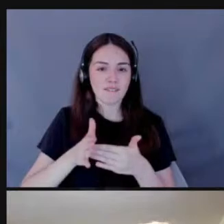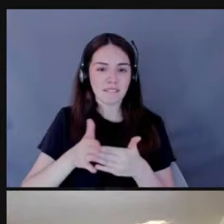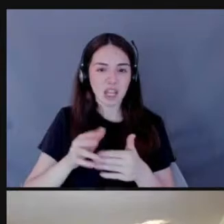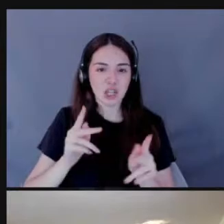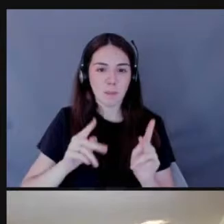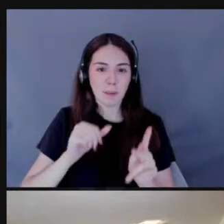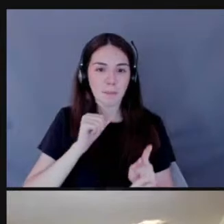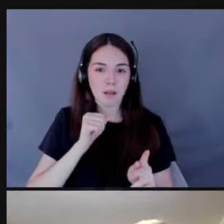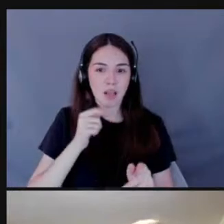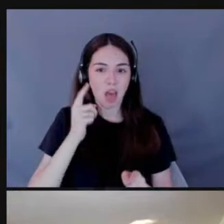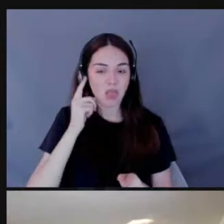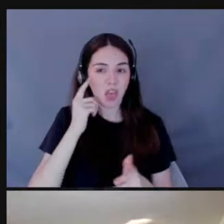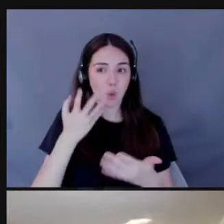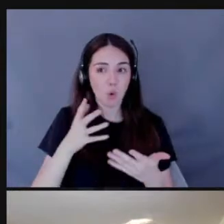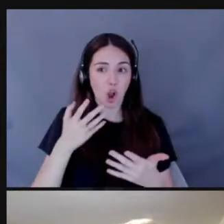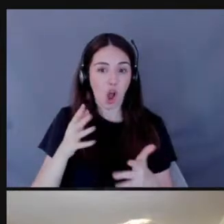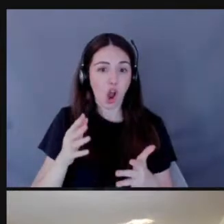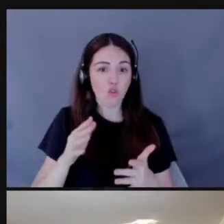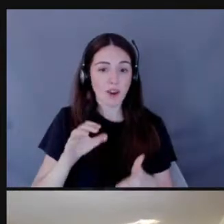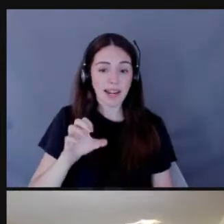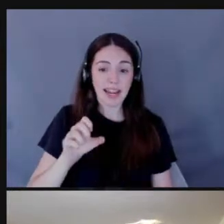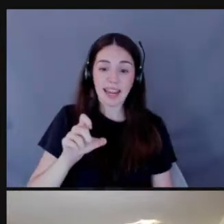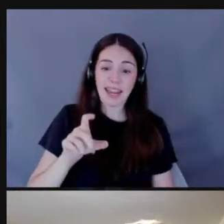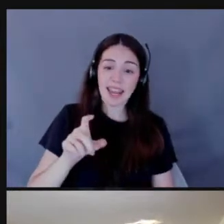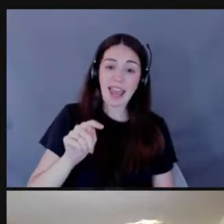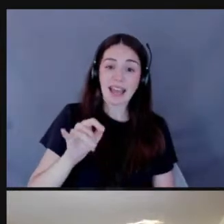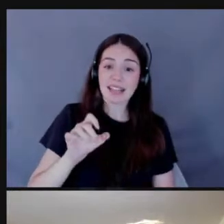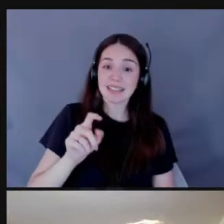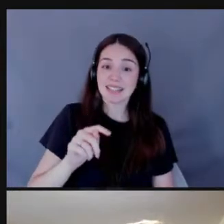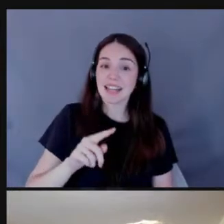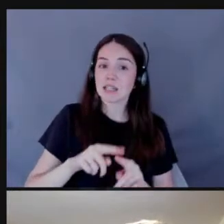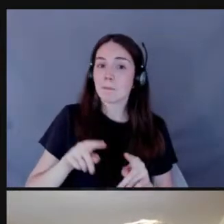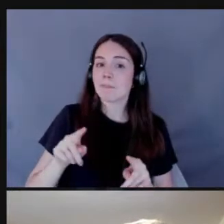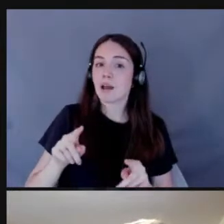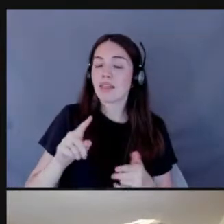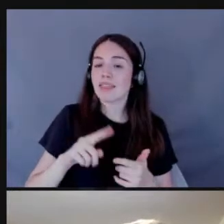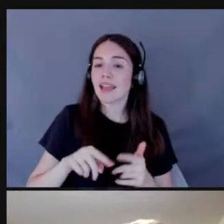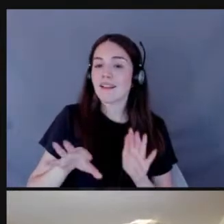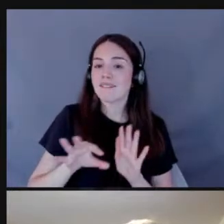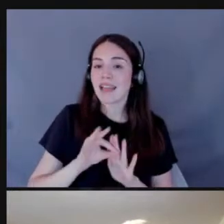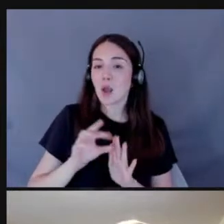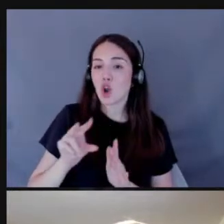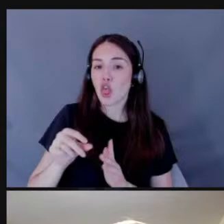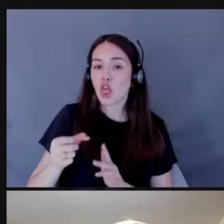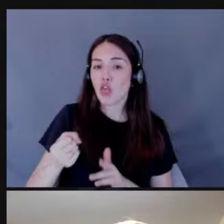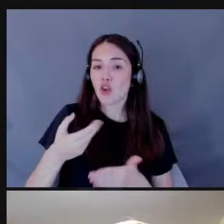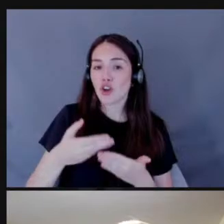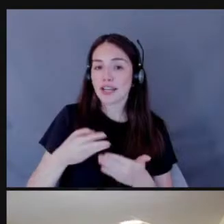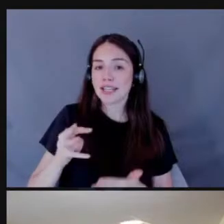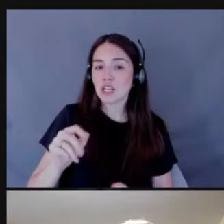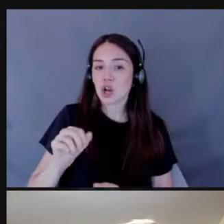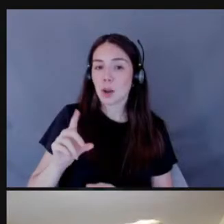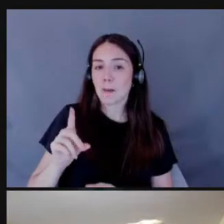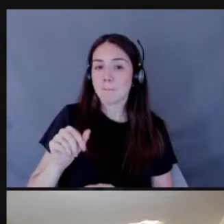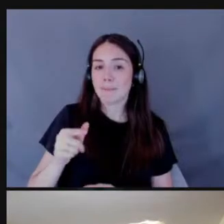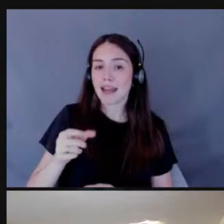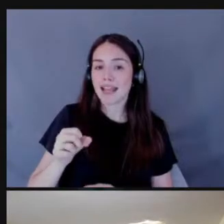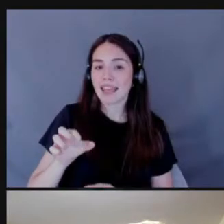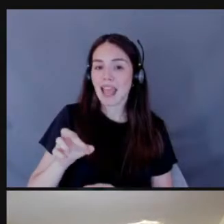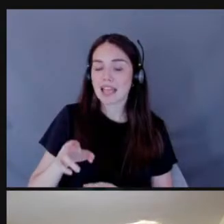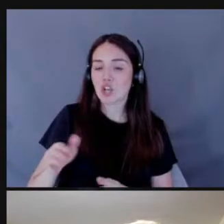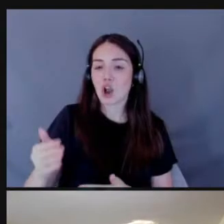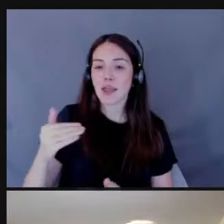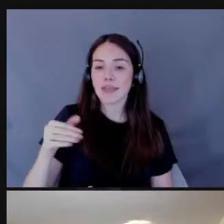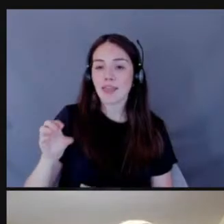extinct, but was eventually found in the 30s off of Madagascar. And then you have the okapi, which